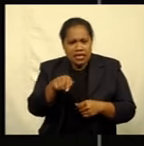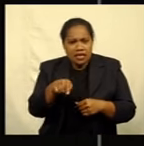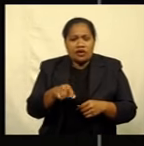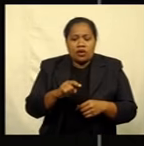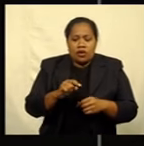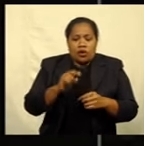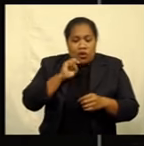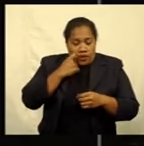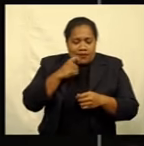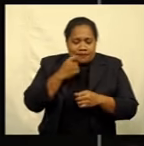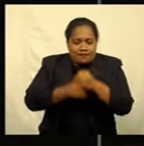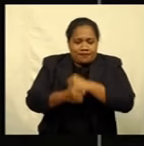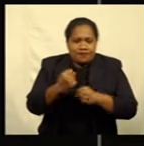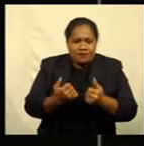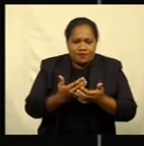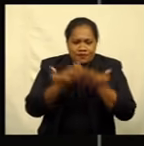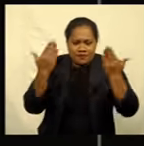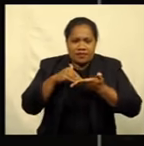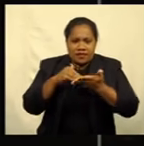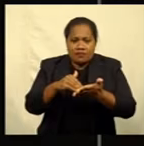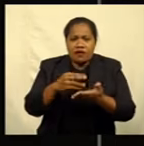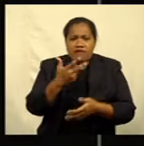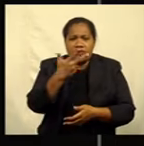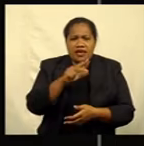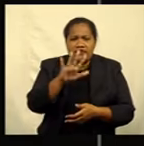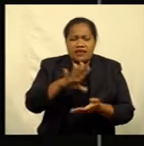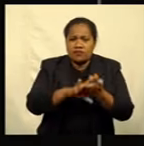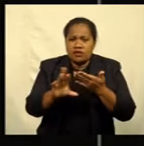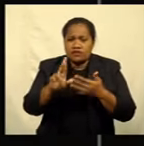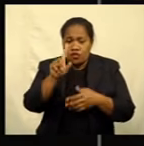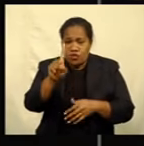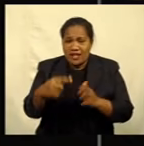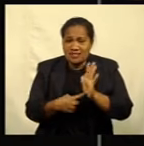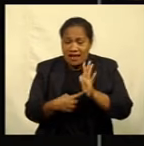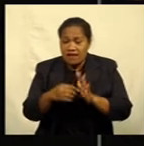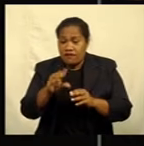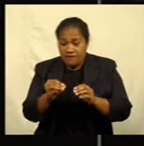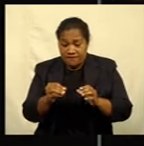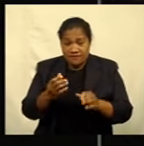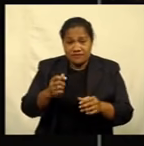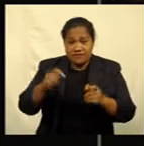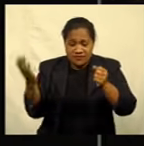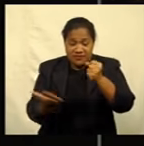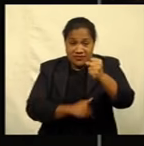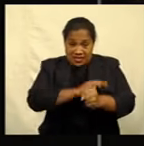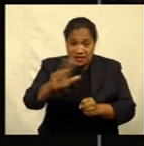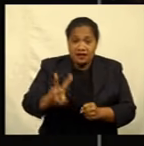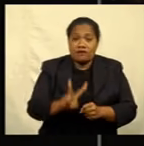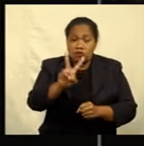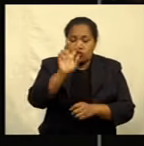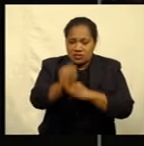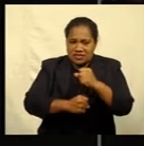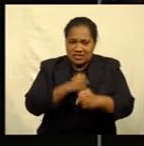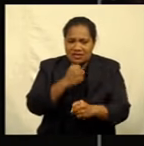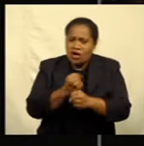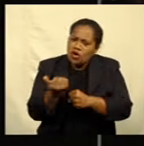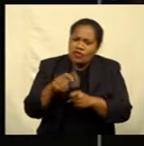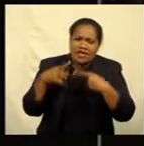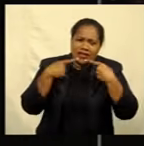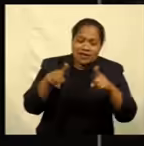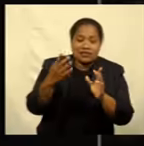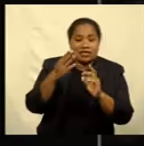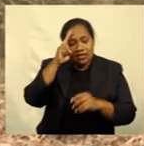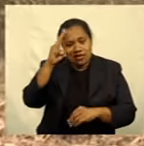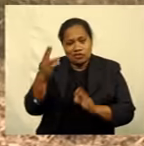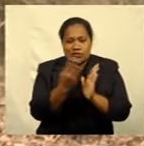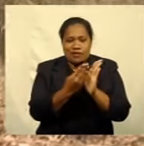help. The $85 per ton of cane will be for 2 seasons after it was announced in the national budget. Philippe Naikaso with